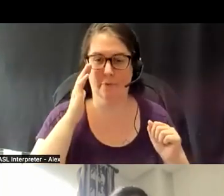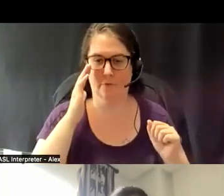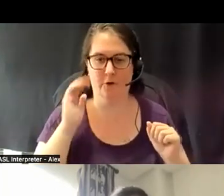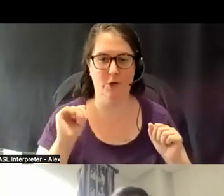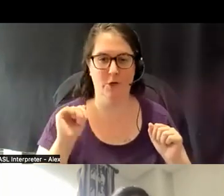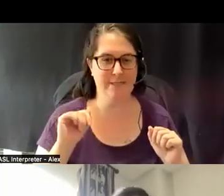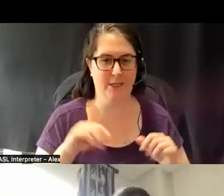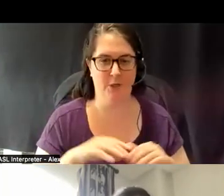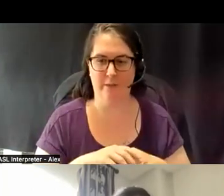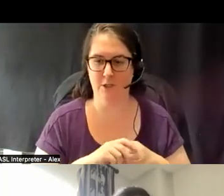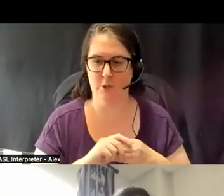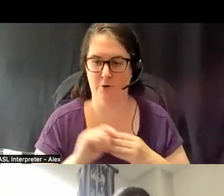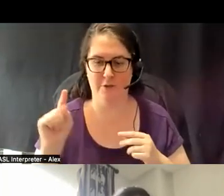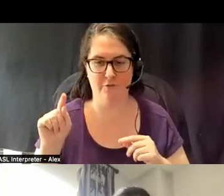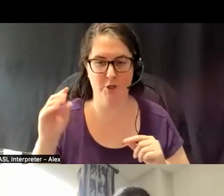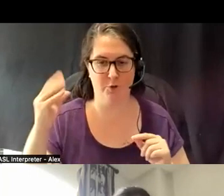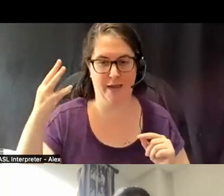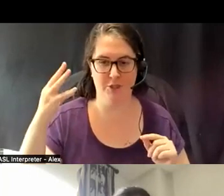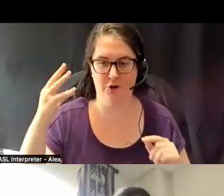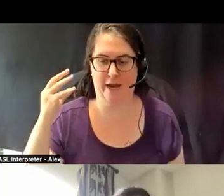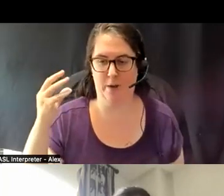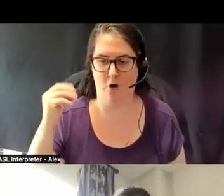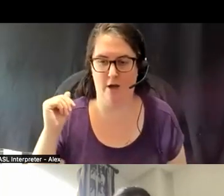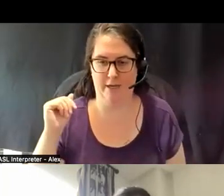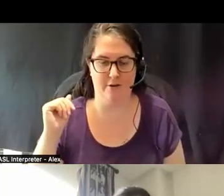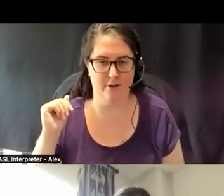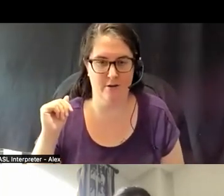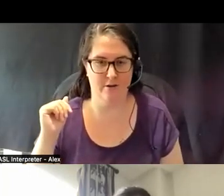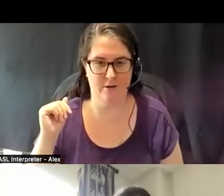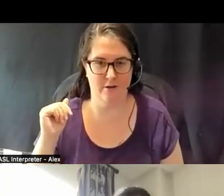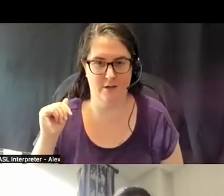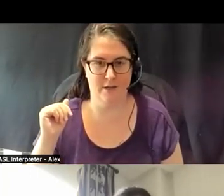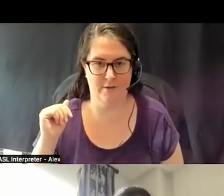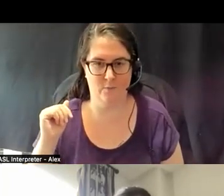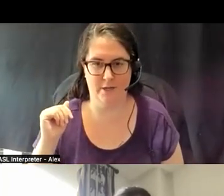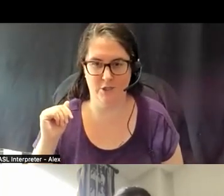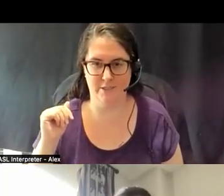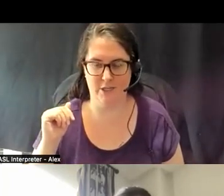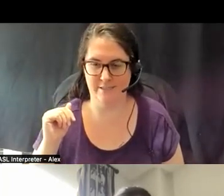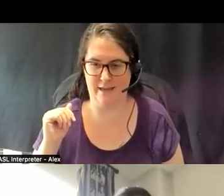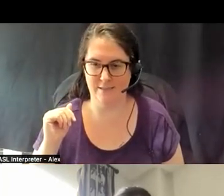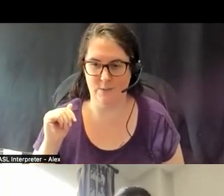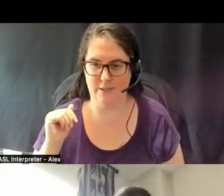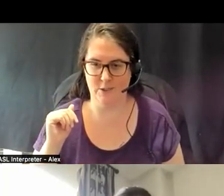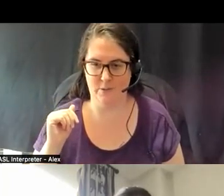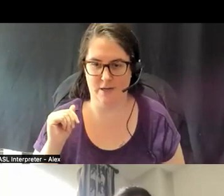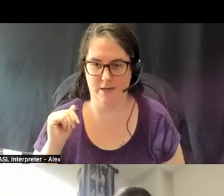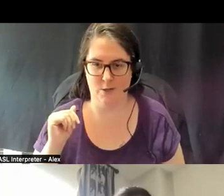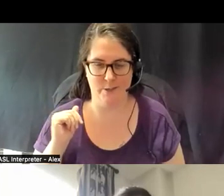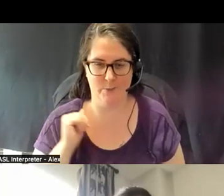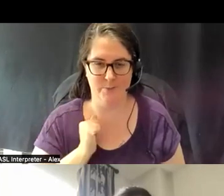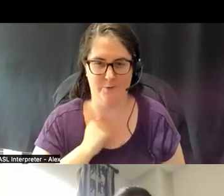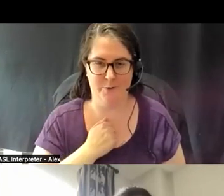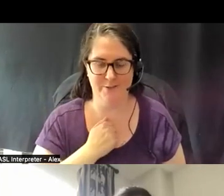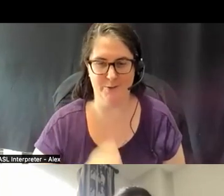Sorry, before you continue, the other interpreter can't turn her camera on either. If we could just adjust that so we can do a